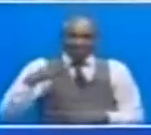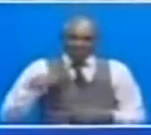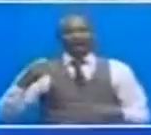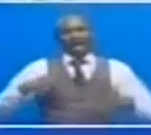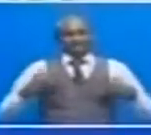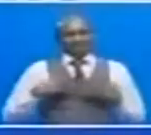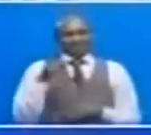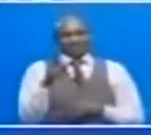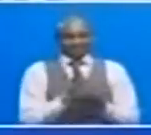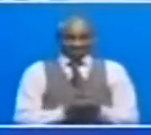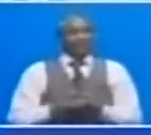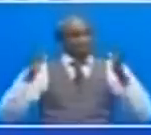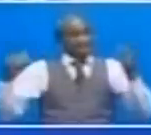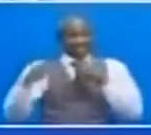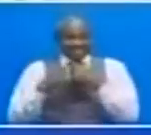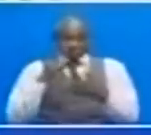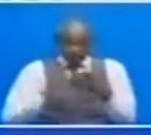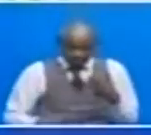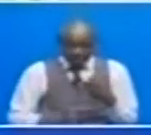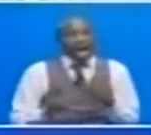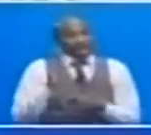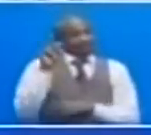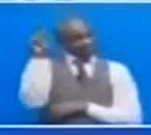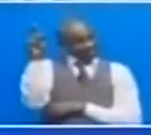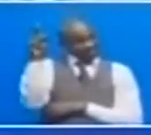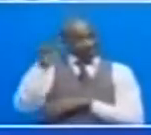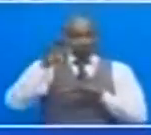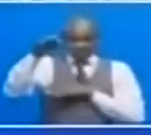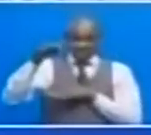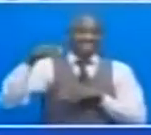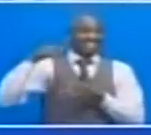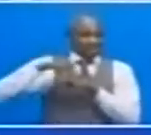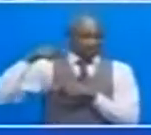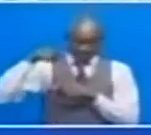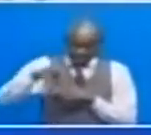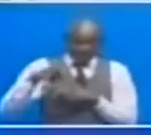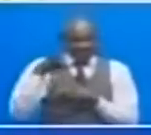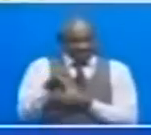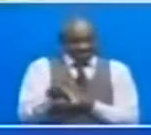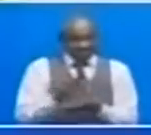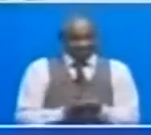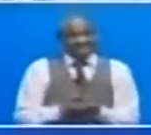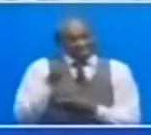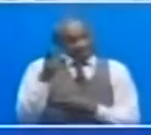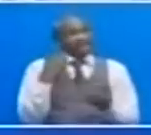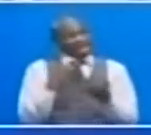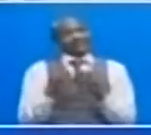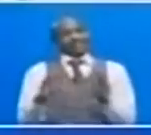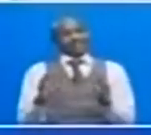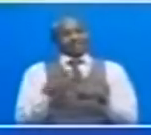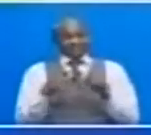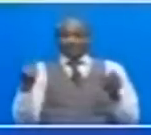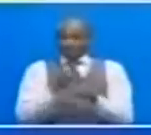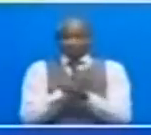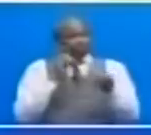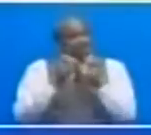got dirty. The biggest challenge was first to get up to the hill and then coming back, taking the log. It was not that hard, but you can't